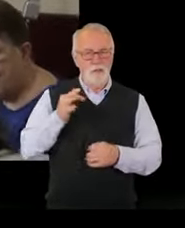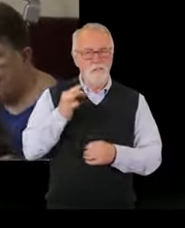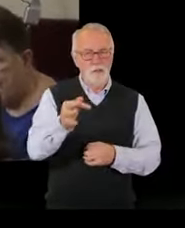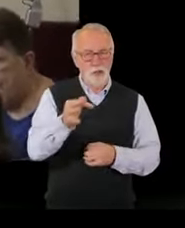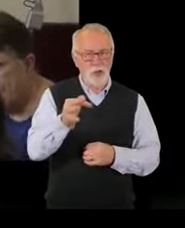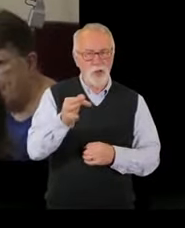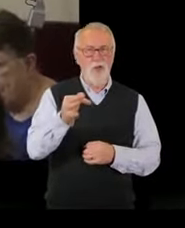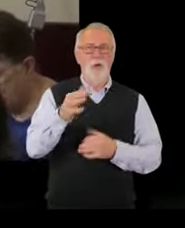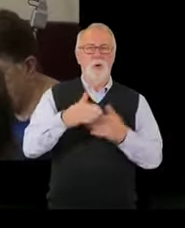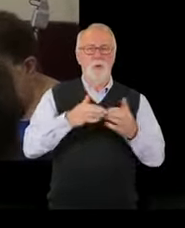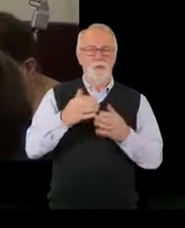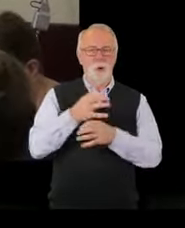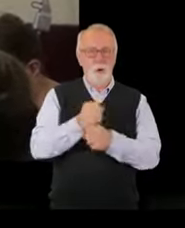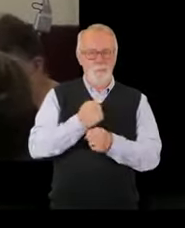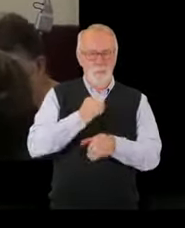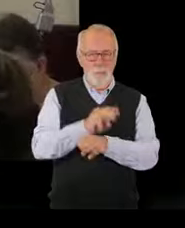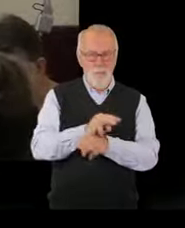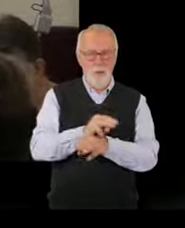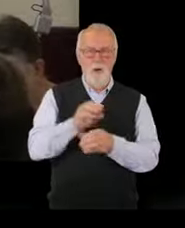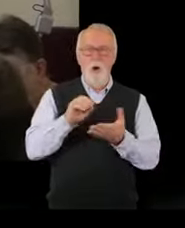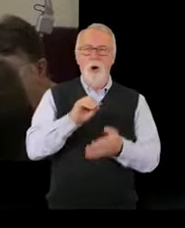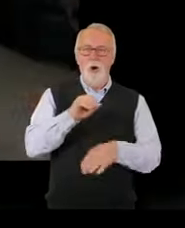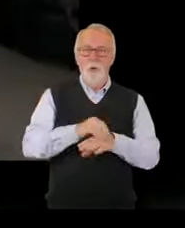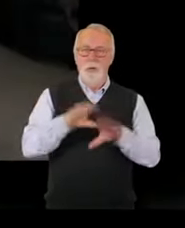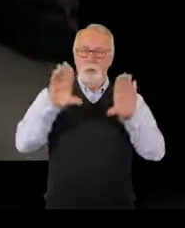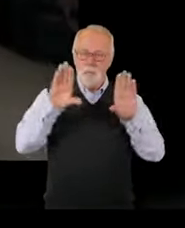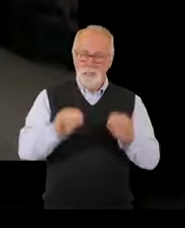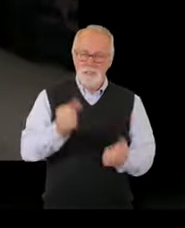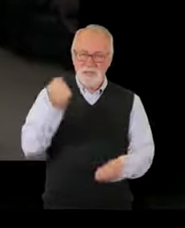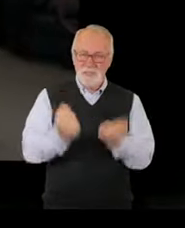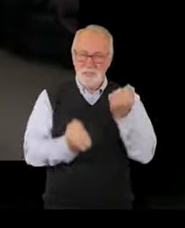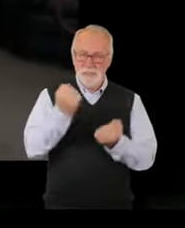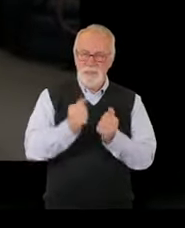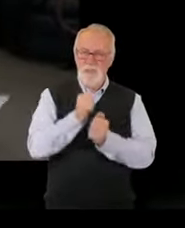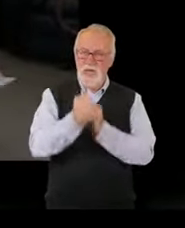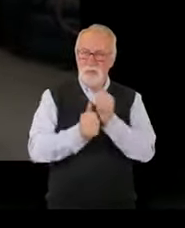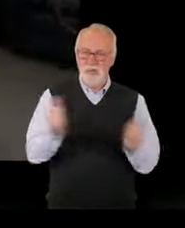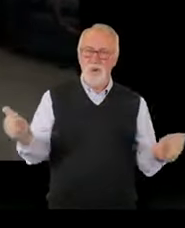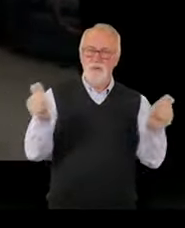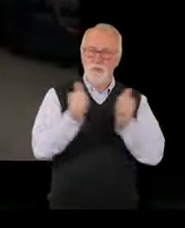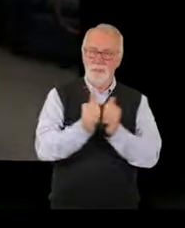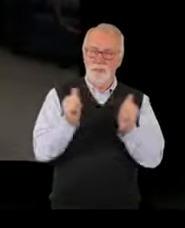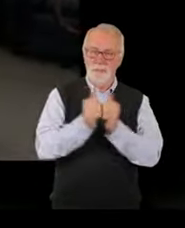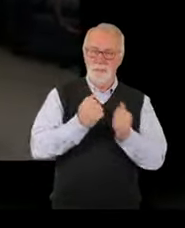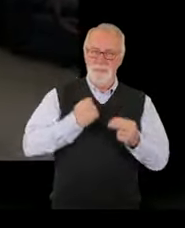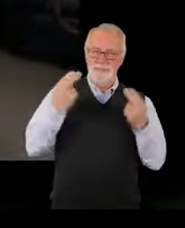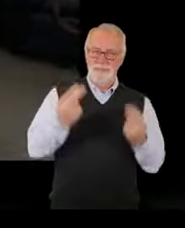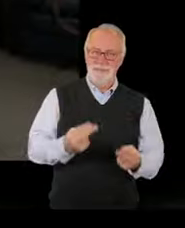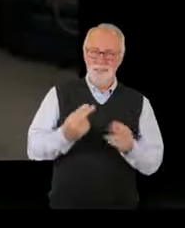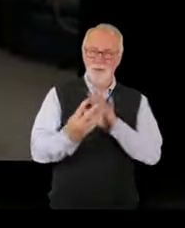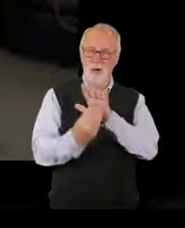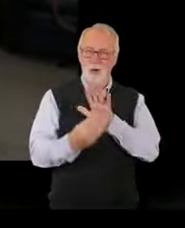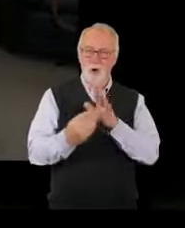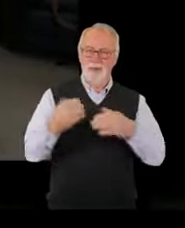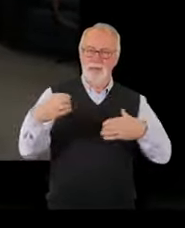the actions agreed to meet your needs are recorded in a care plan of which you are given a copy. This can be in a format suited